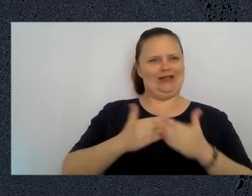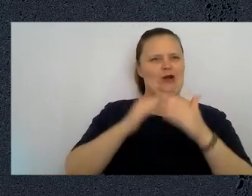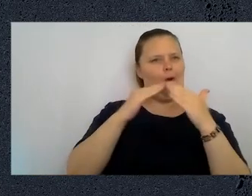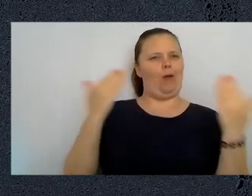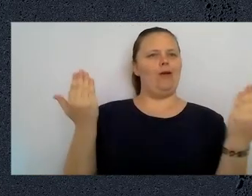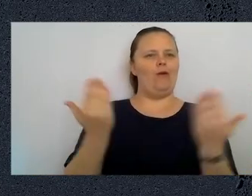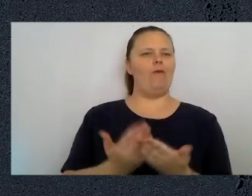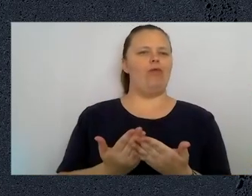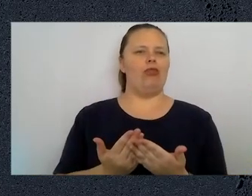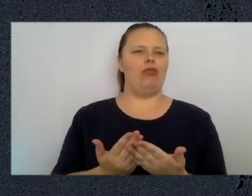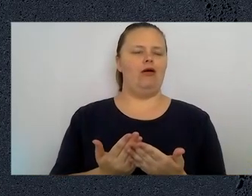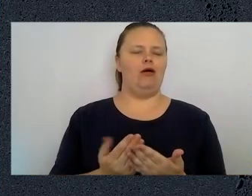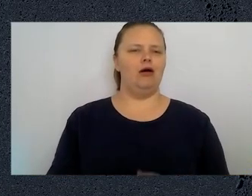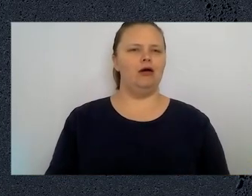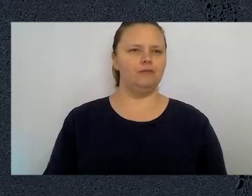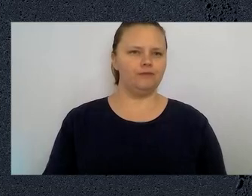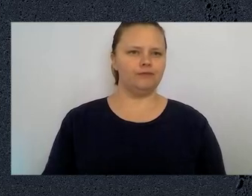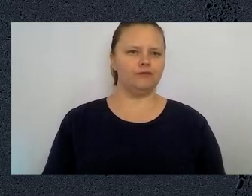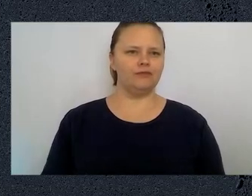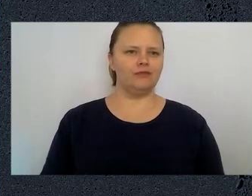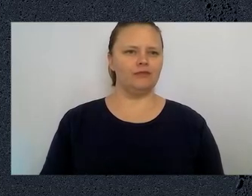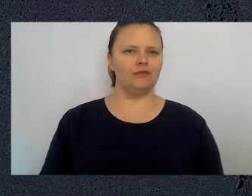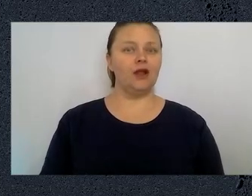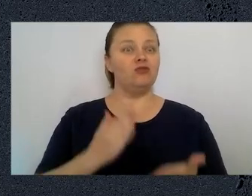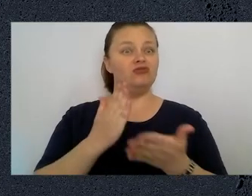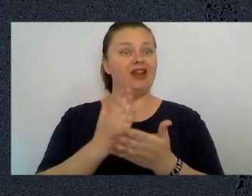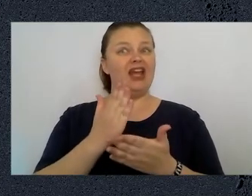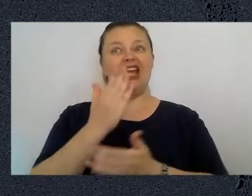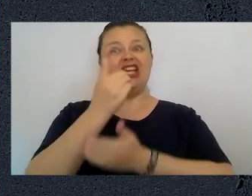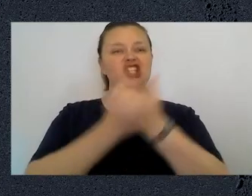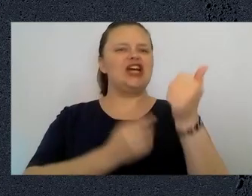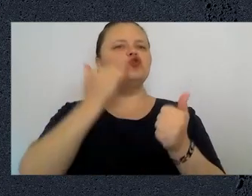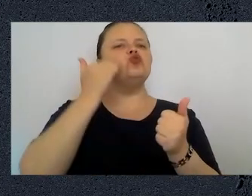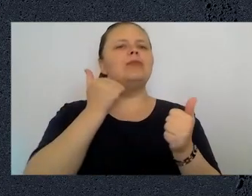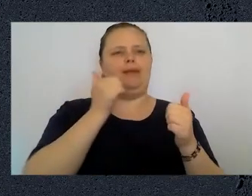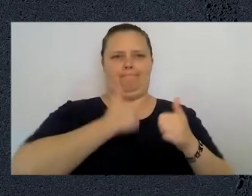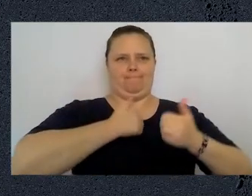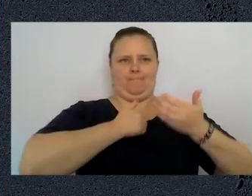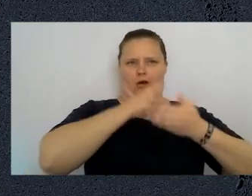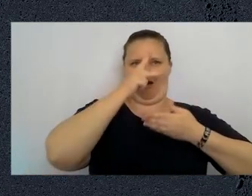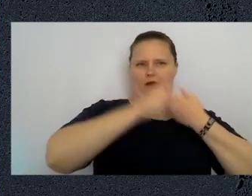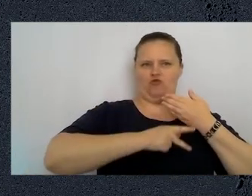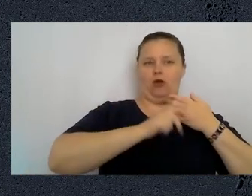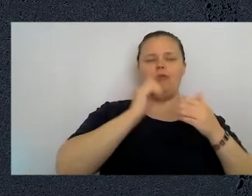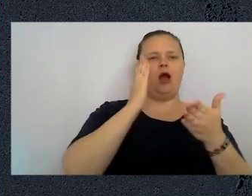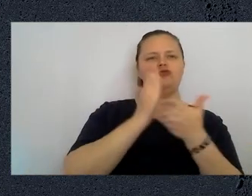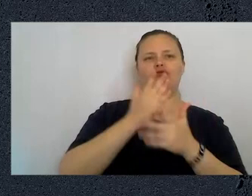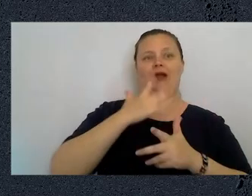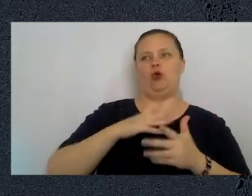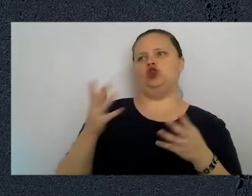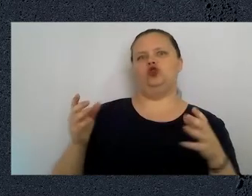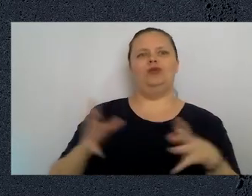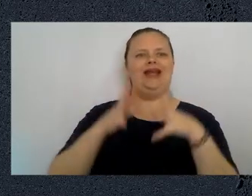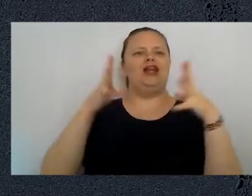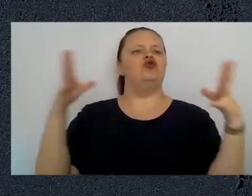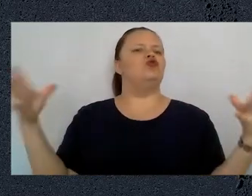And, it is just women, Homeward Bound, but we're so proactively looking to increase diversity in all